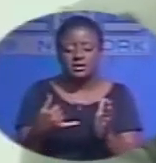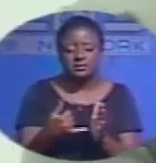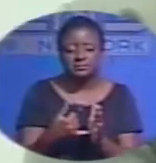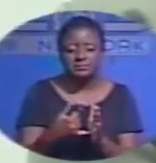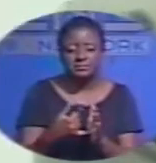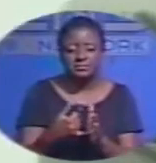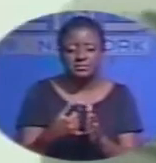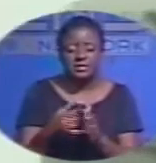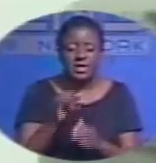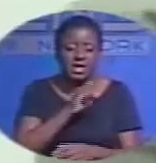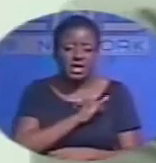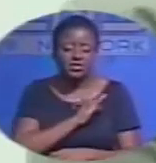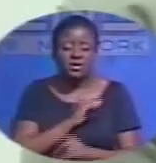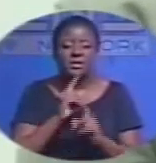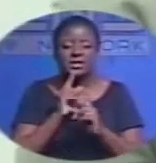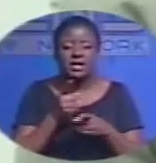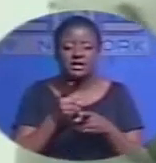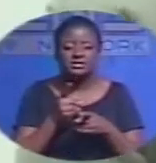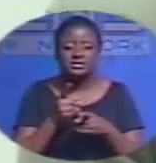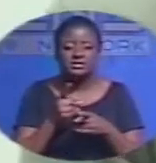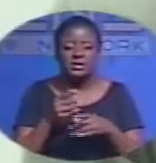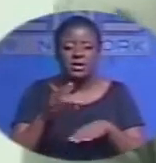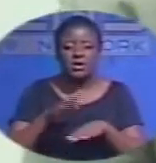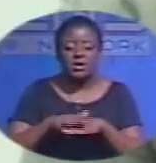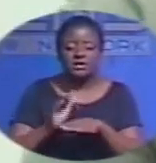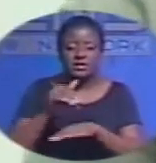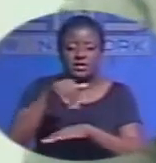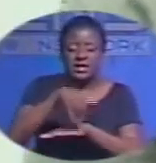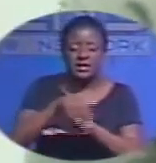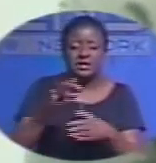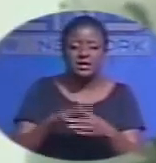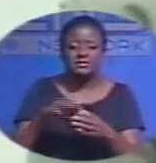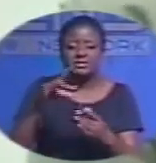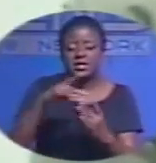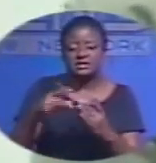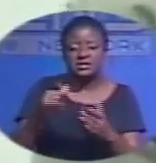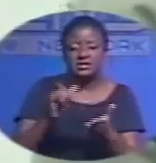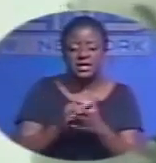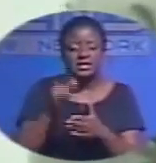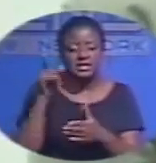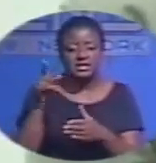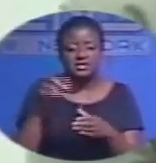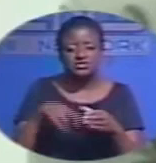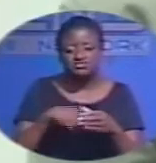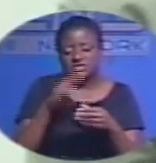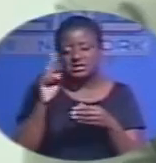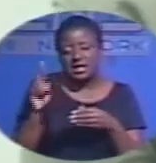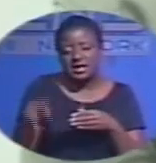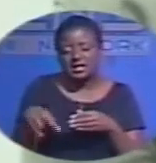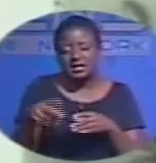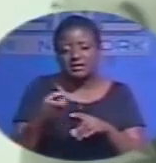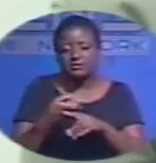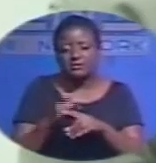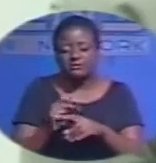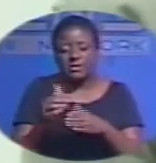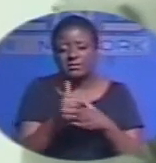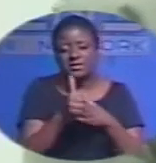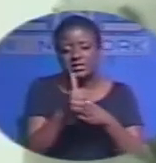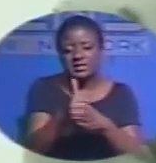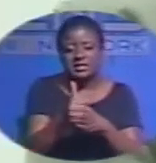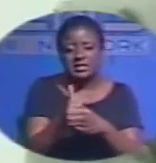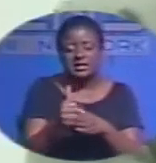He announced on the night of the election that he was not taking a seat in parliament, that he was resigning from leadership of the party. I don't know.